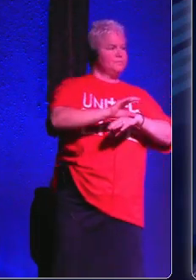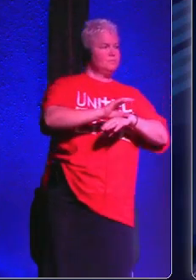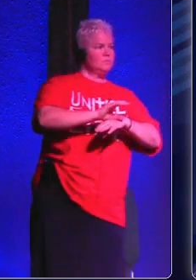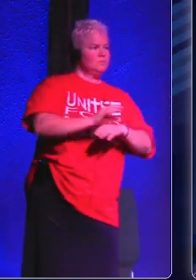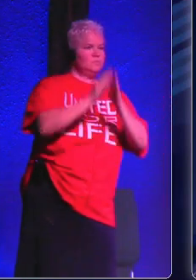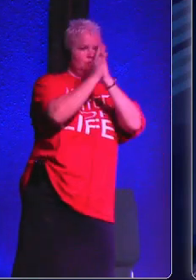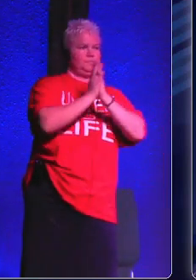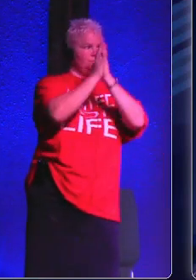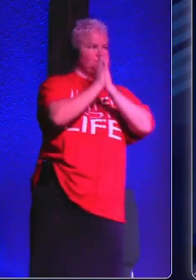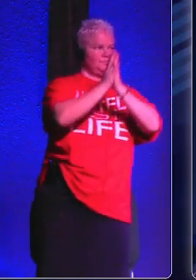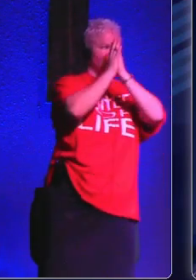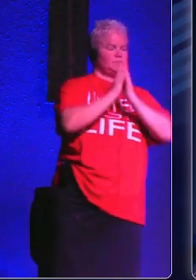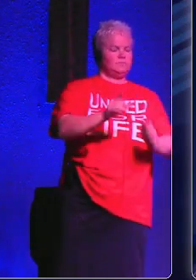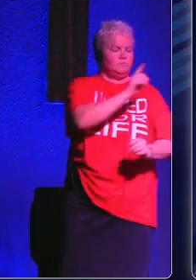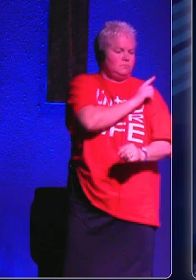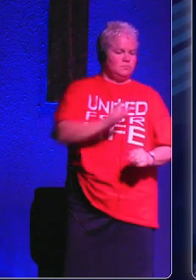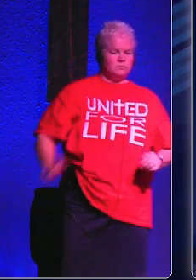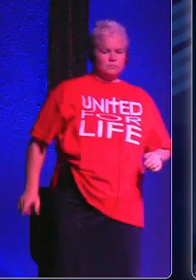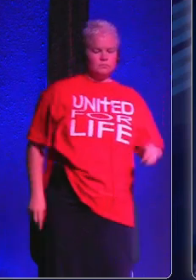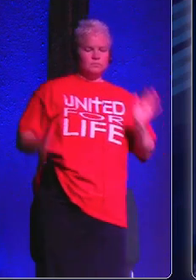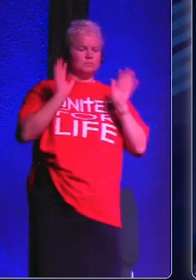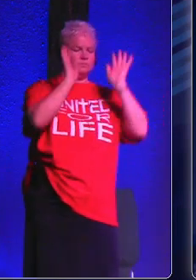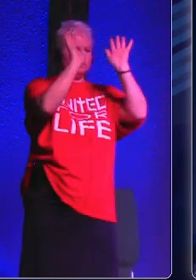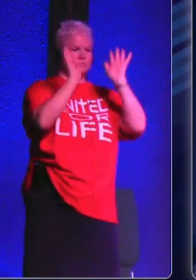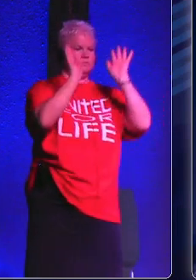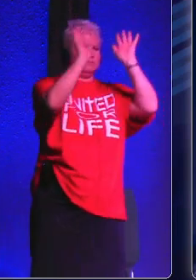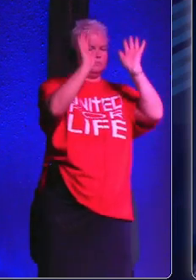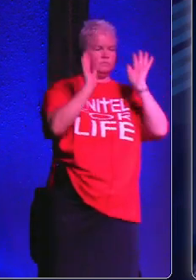Jesus, and worship you. Lord,